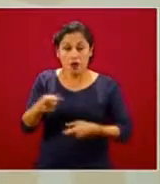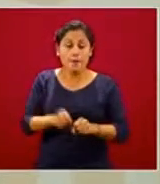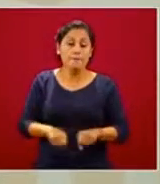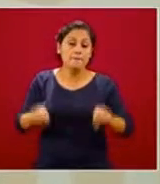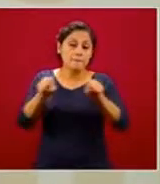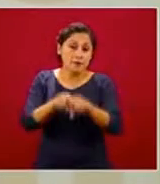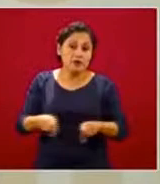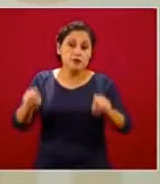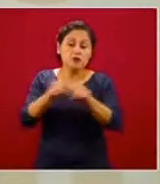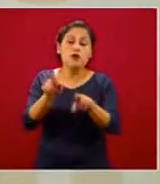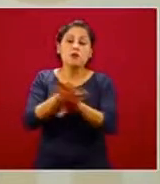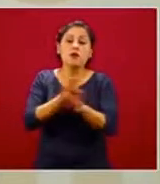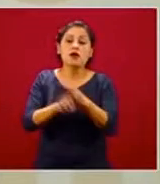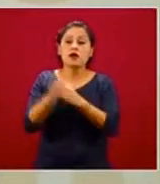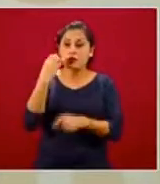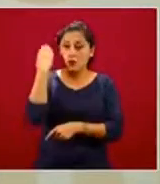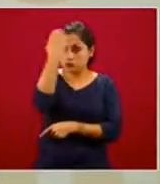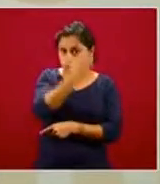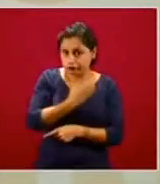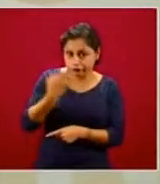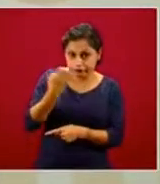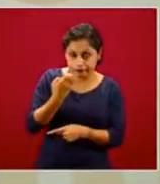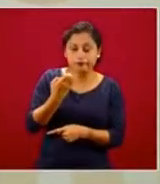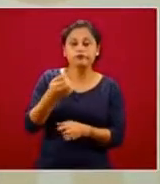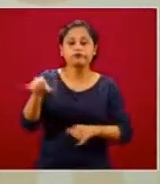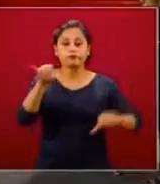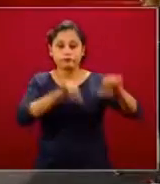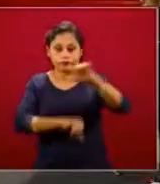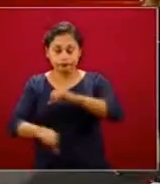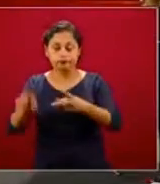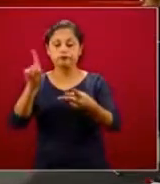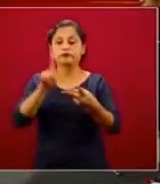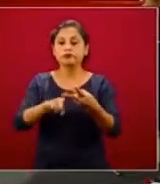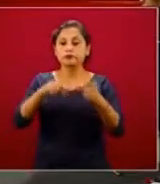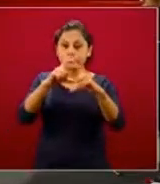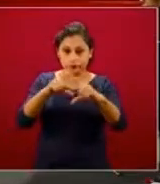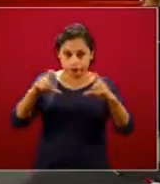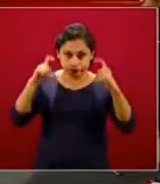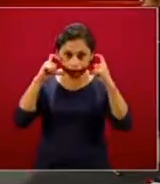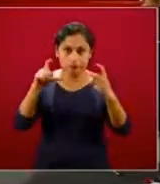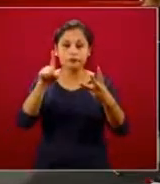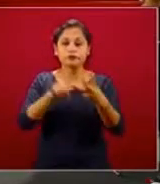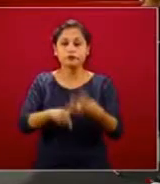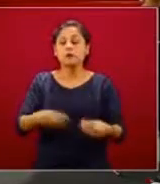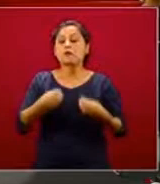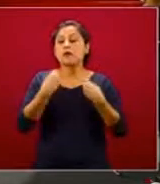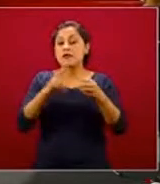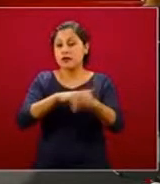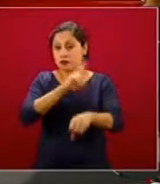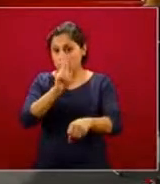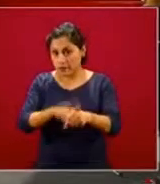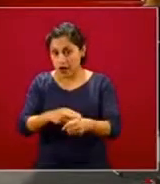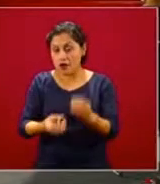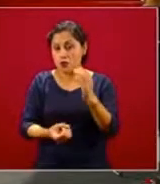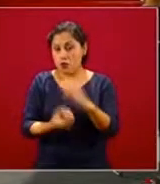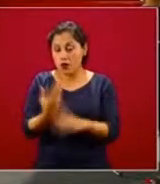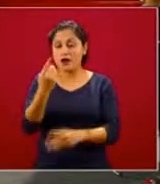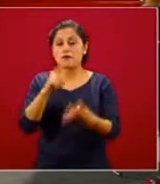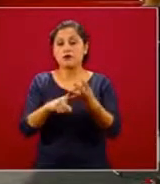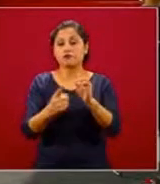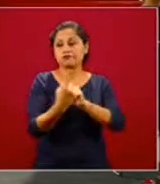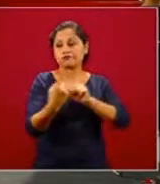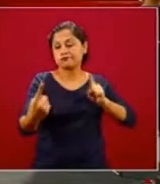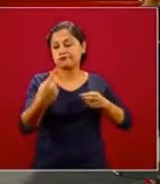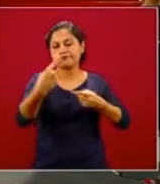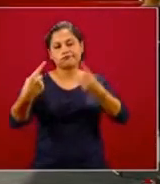The themes are recurring: testing, masks, the new normal,